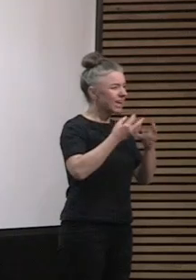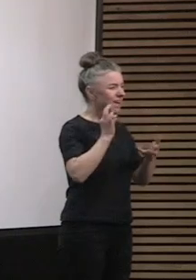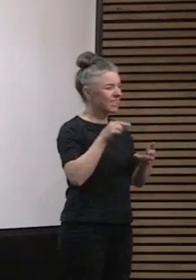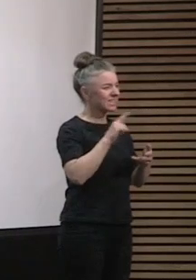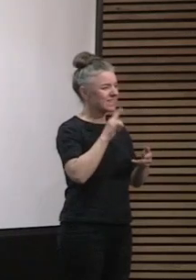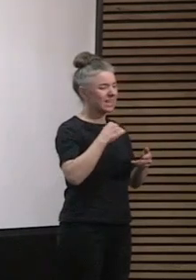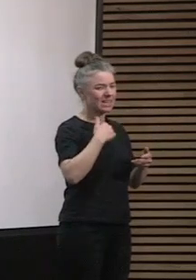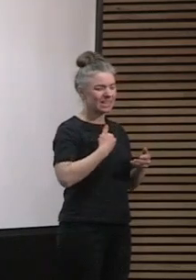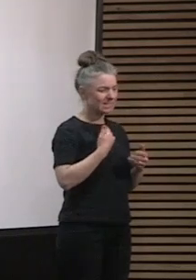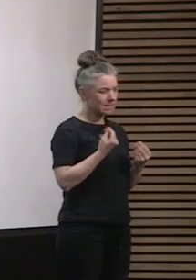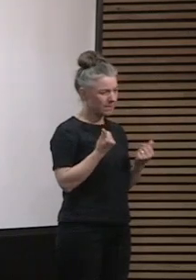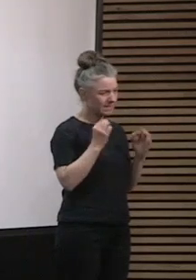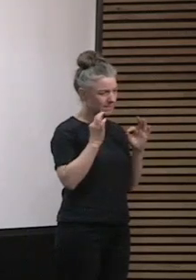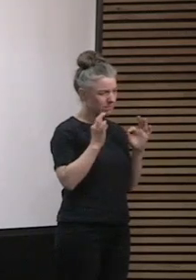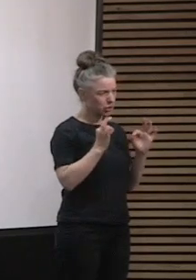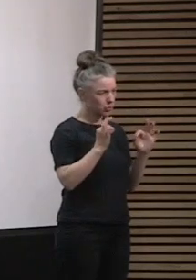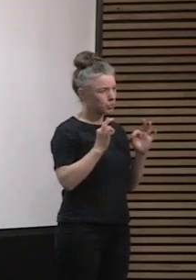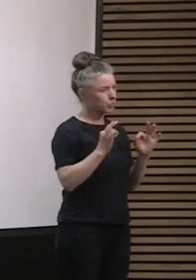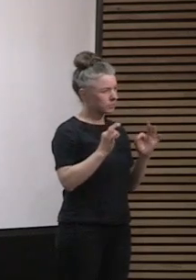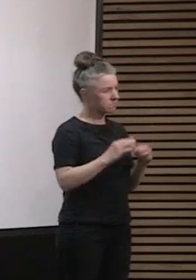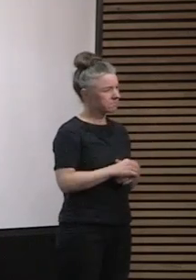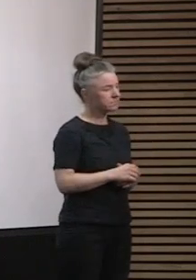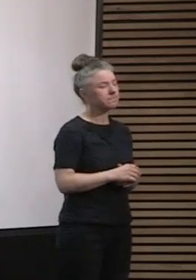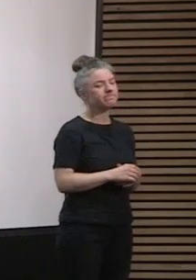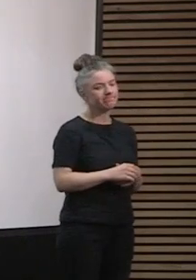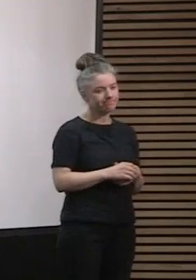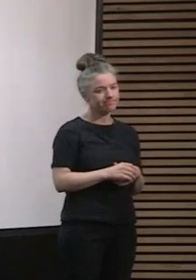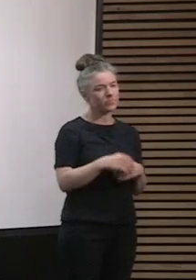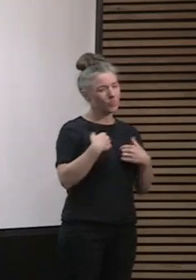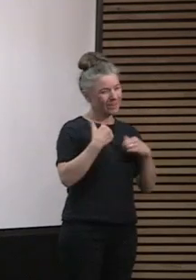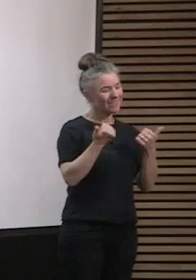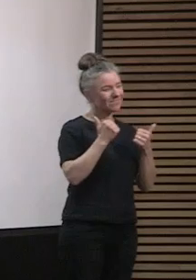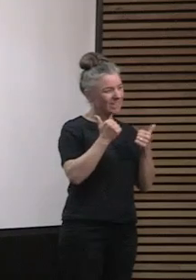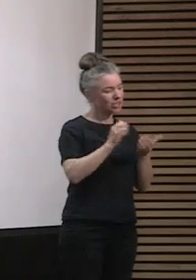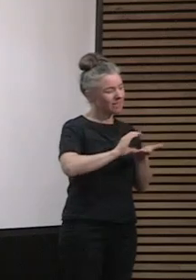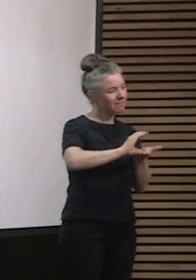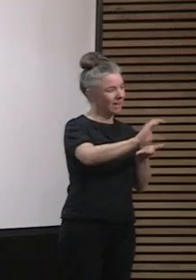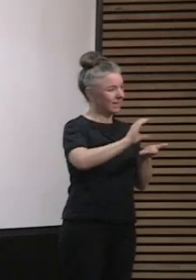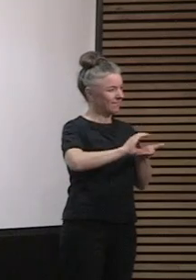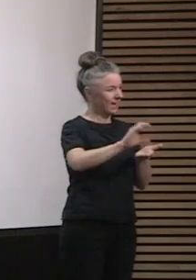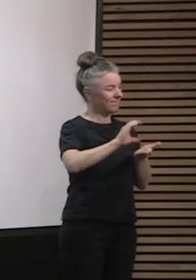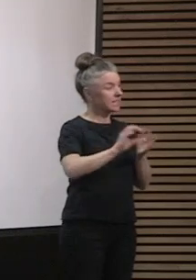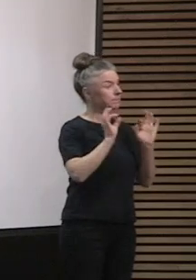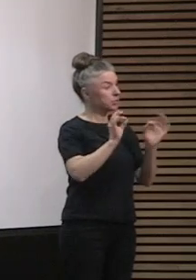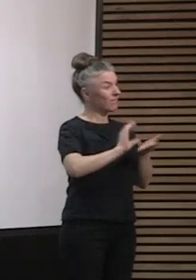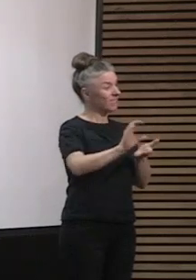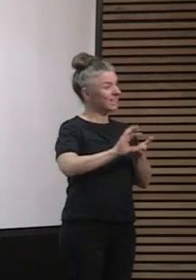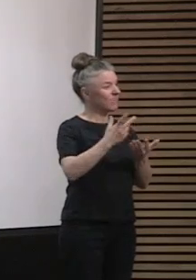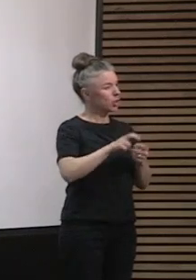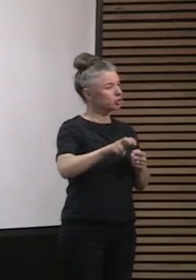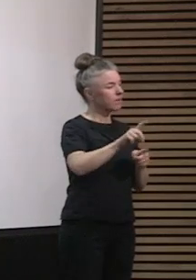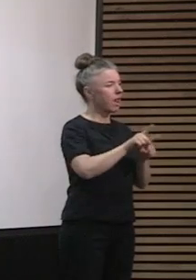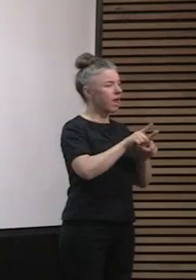end of the road. What's your thoughts on that? Well, obviously, we've already allocated specific funding for the tourism sector, and we've put out the